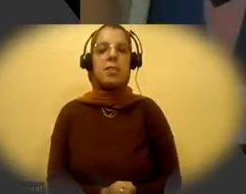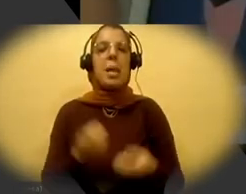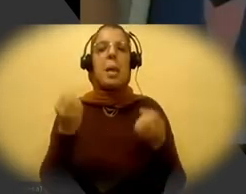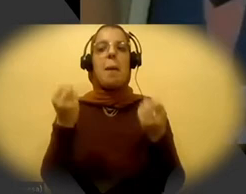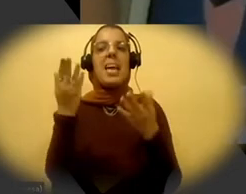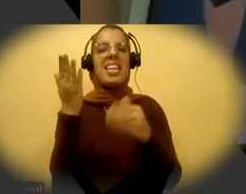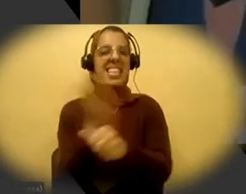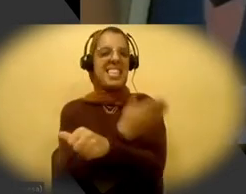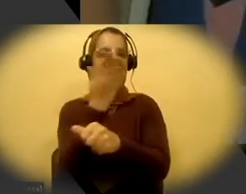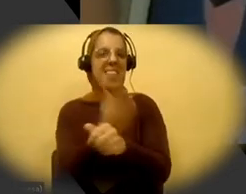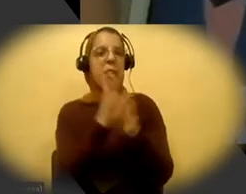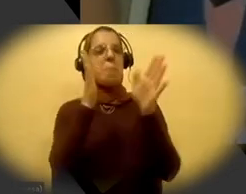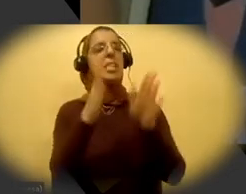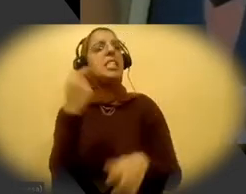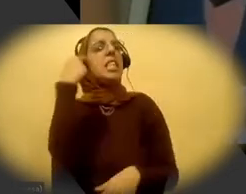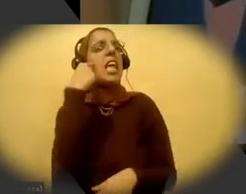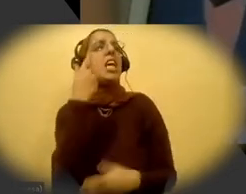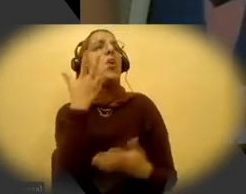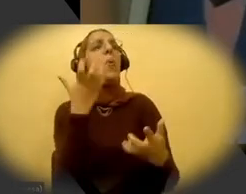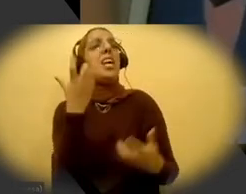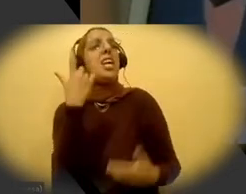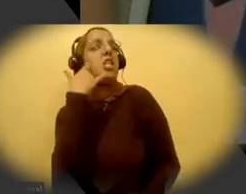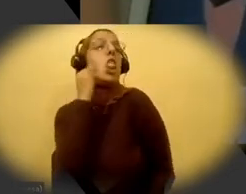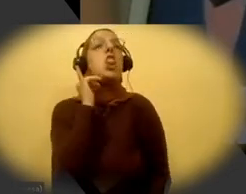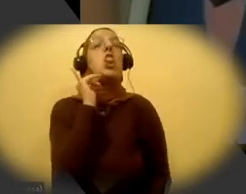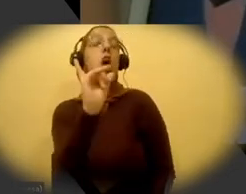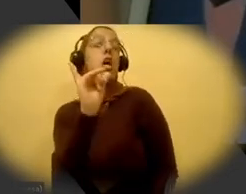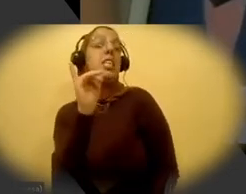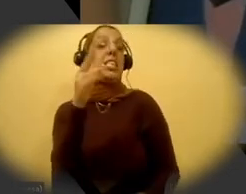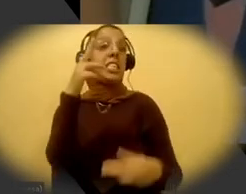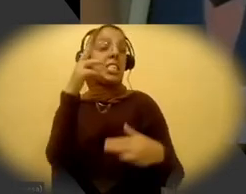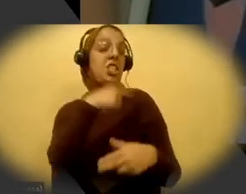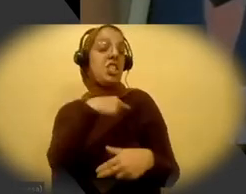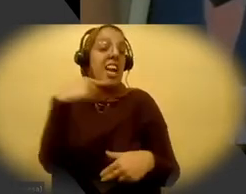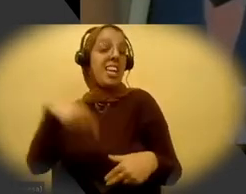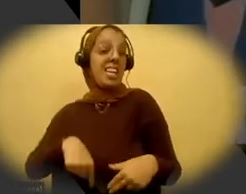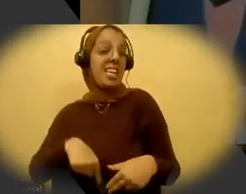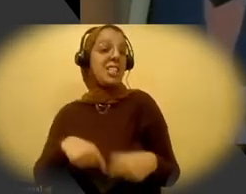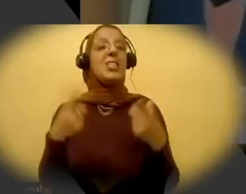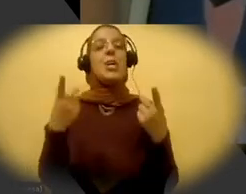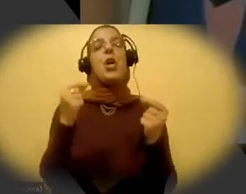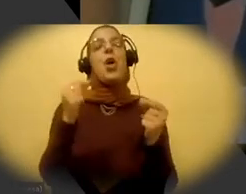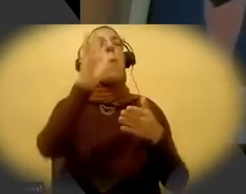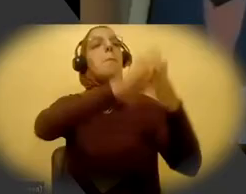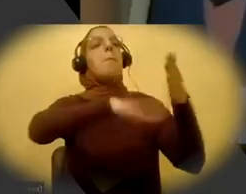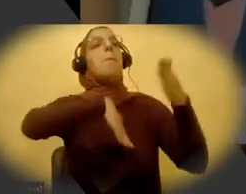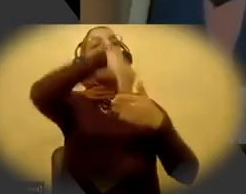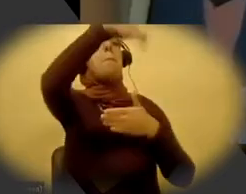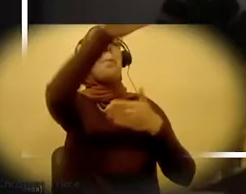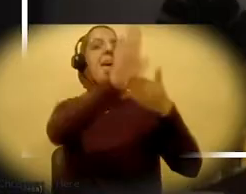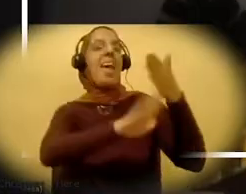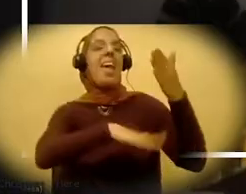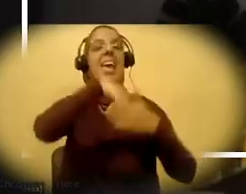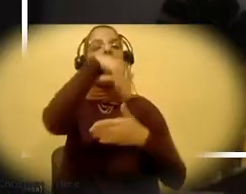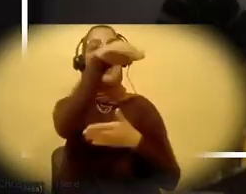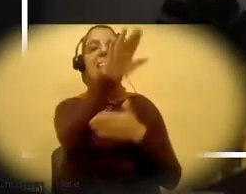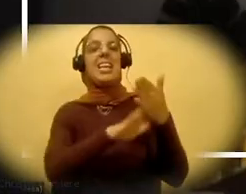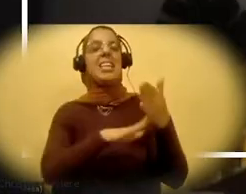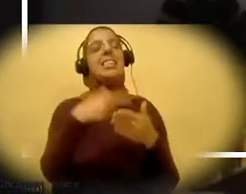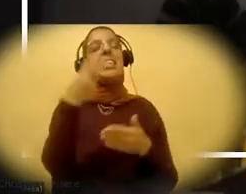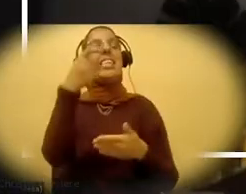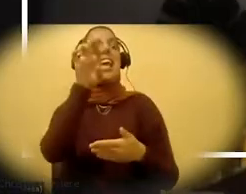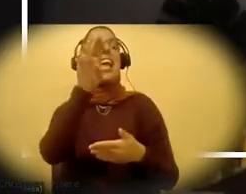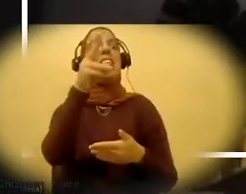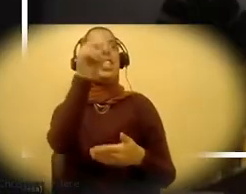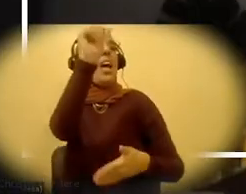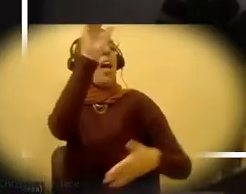we're just thinking of aesthetics. We just want it to look Chinese. Their solution is like, oh, let's just like paint a mural with like a geisha on it or something. And then